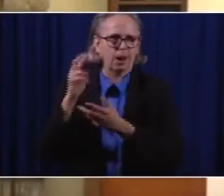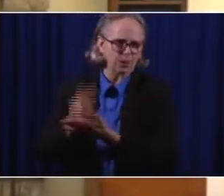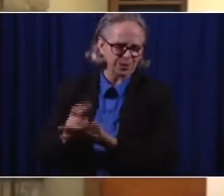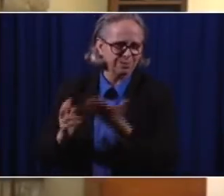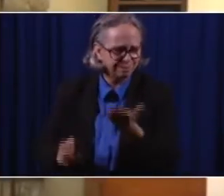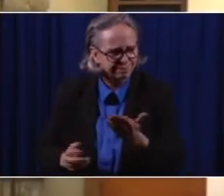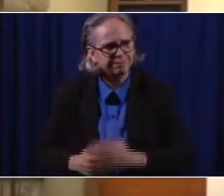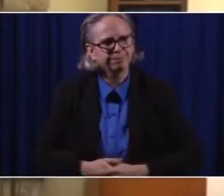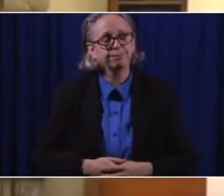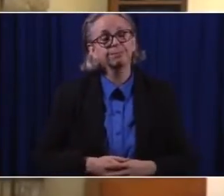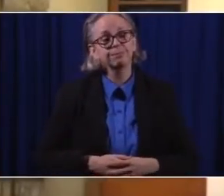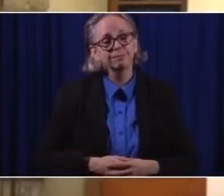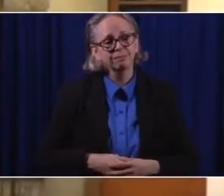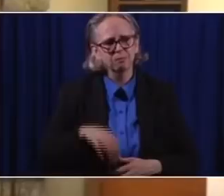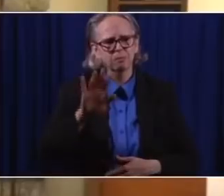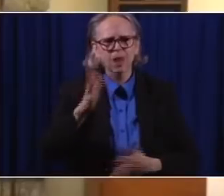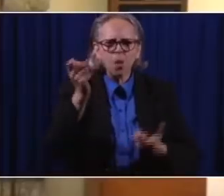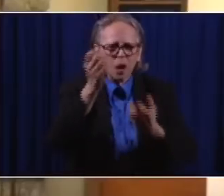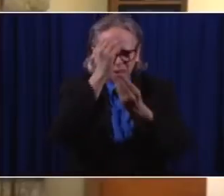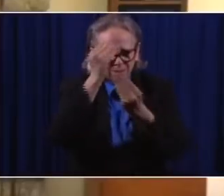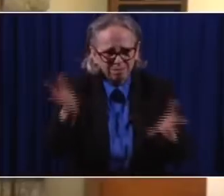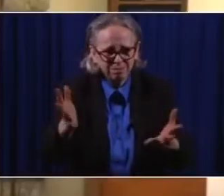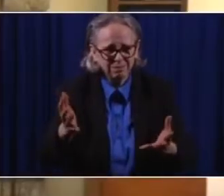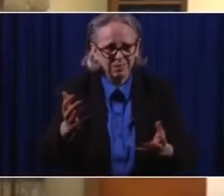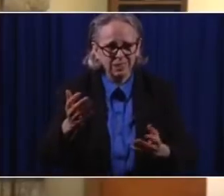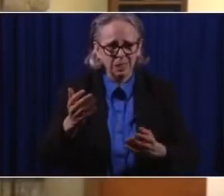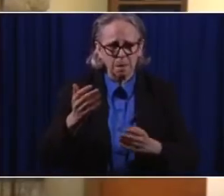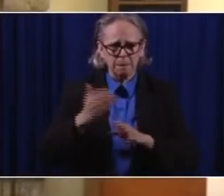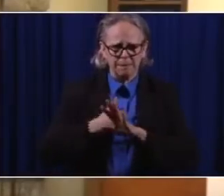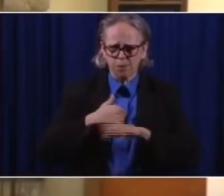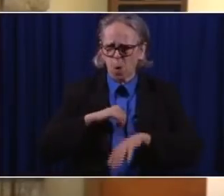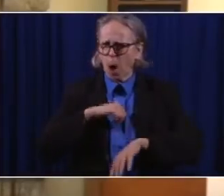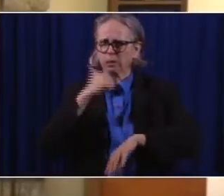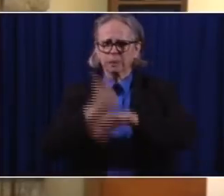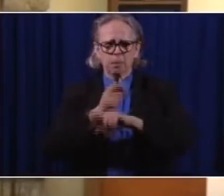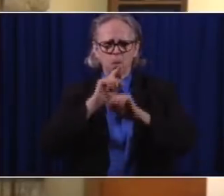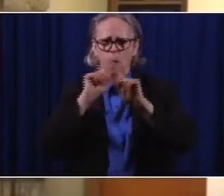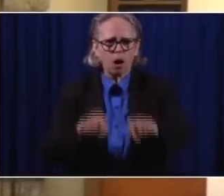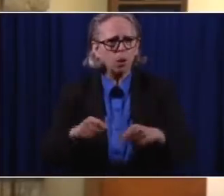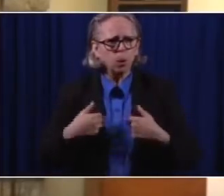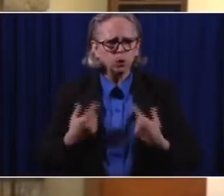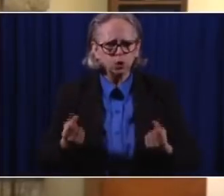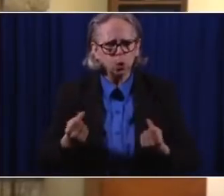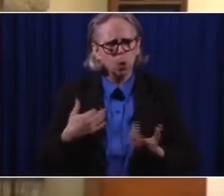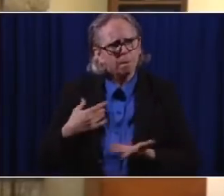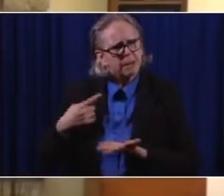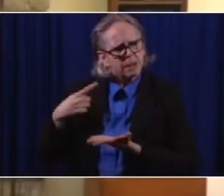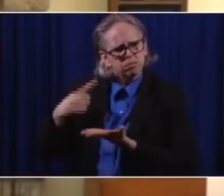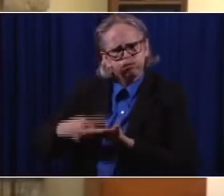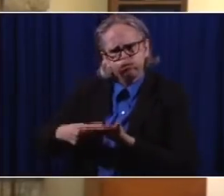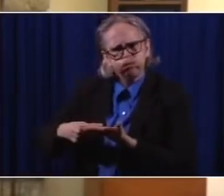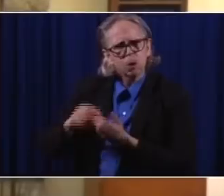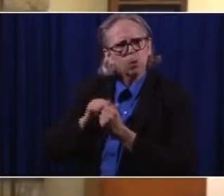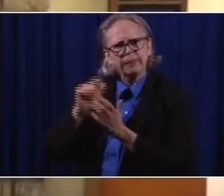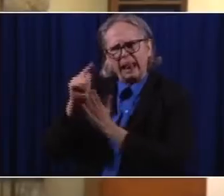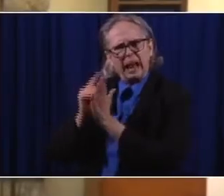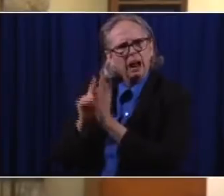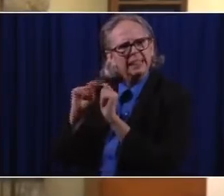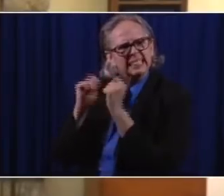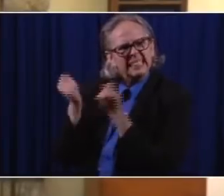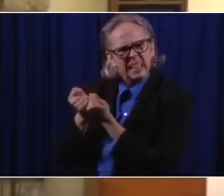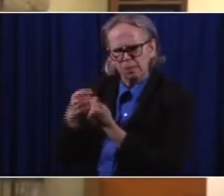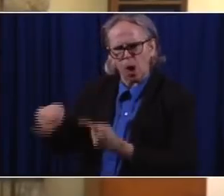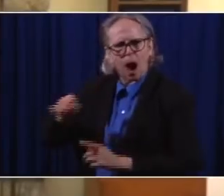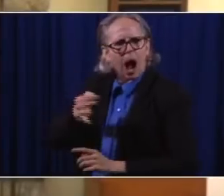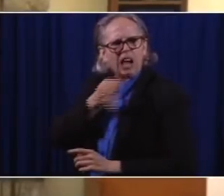with great consultation with our legal team. We have some very good lawyers, and sometimes